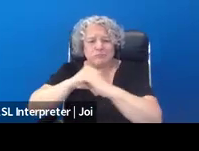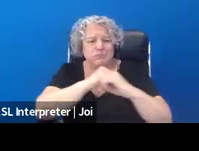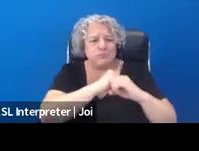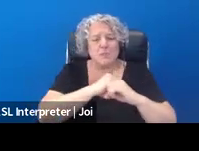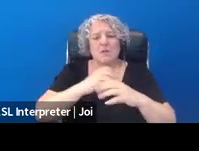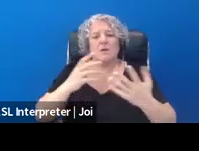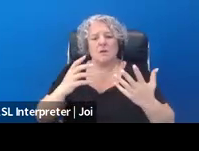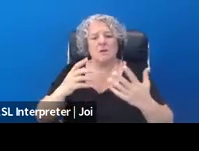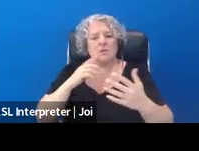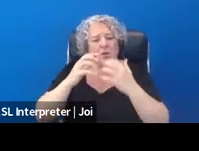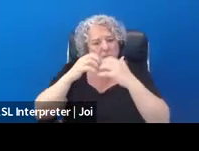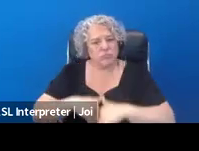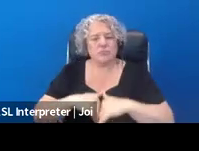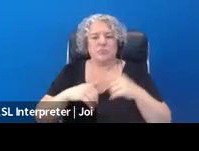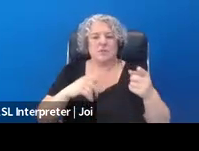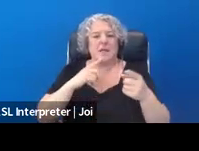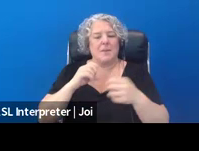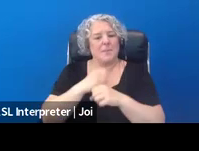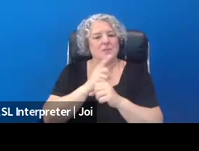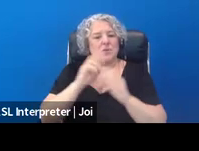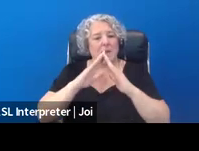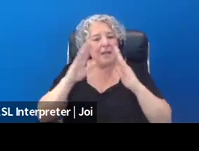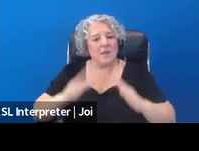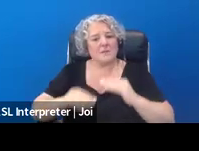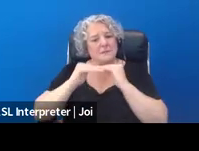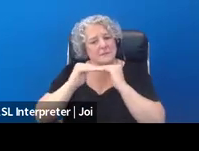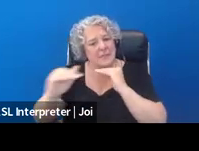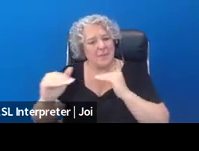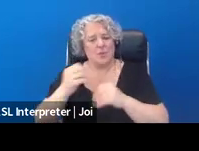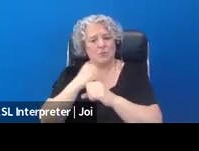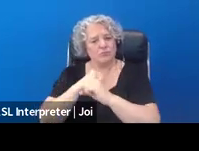access to safe, stable, and culturally appropriate housing.